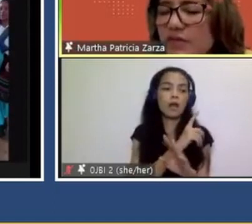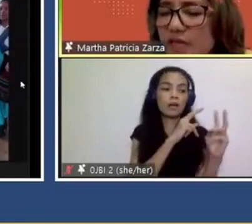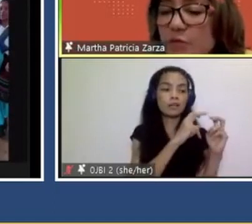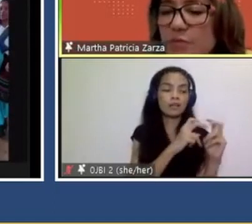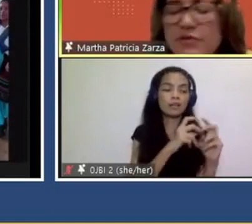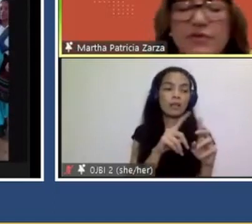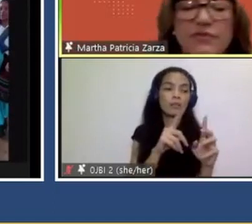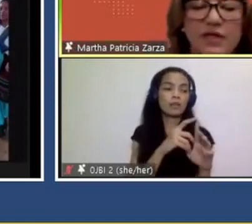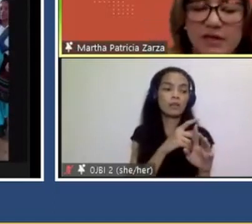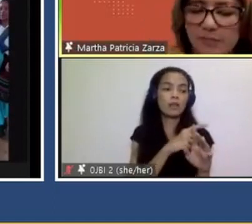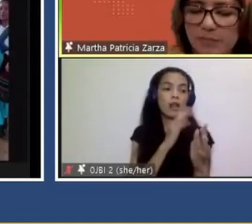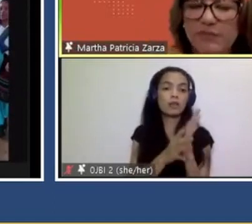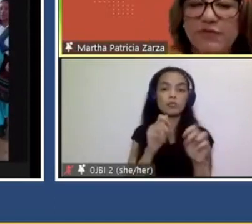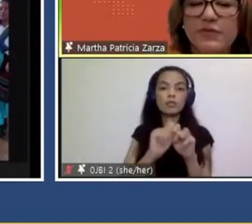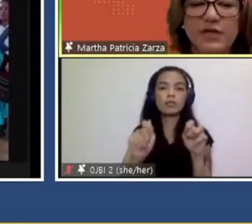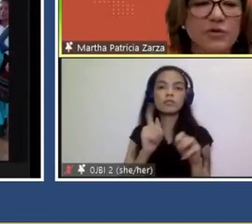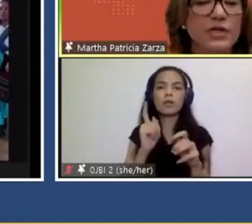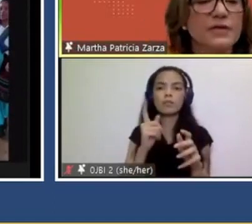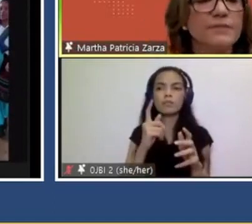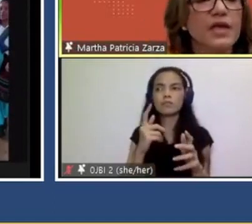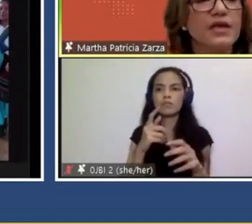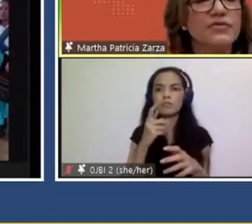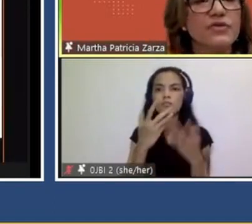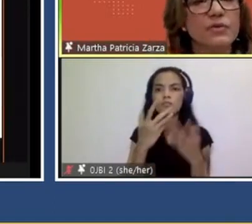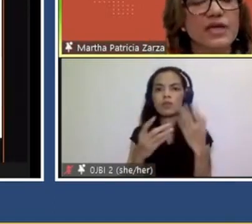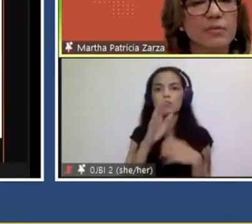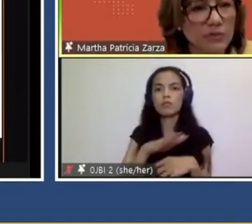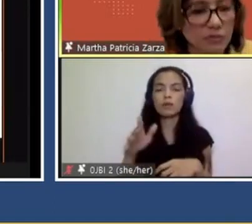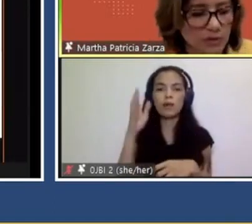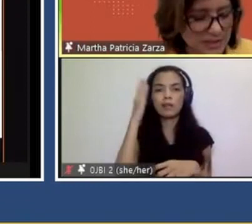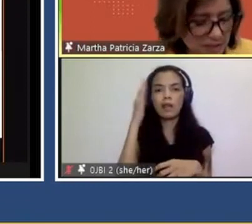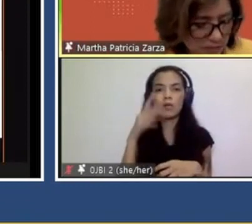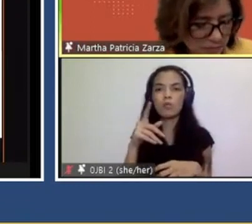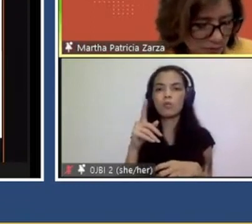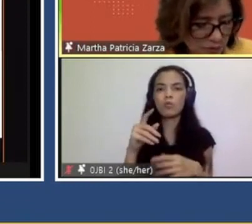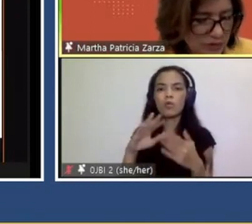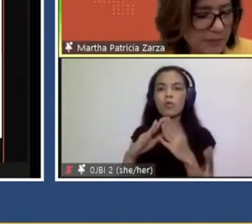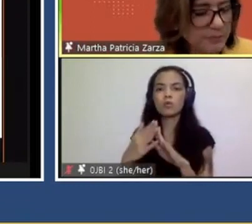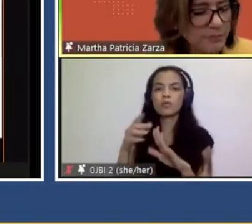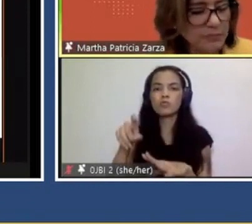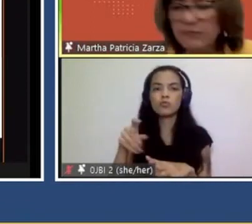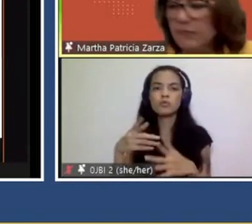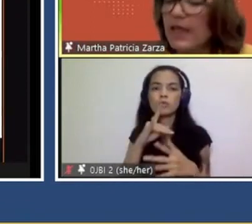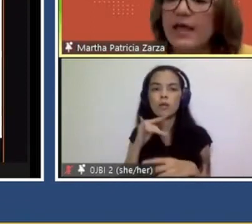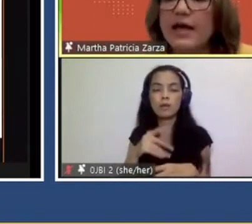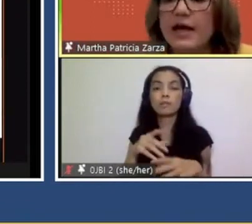or having the input of the people from the community. So we came out with a second prototype